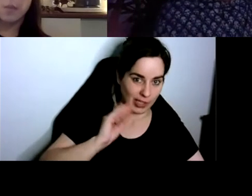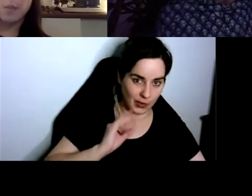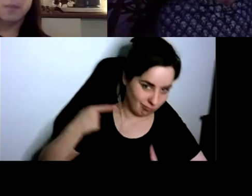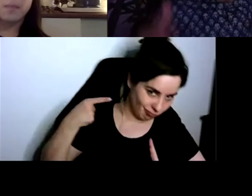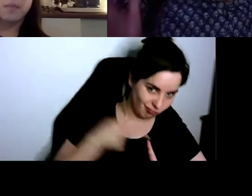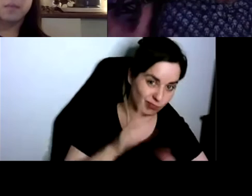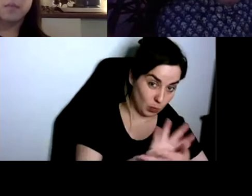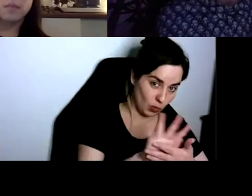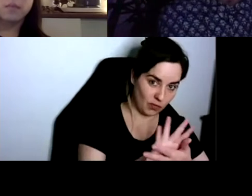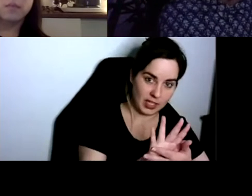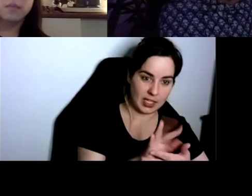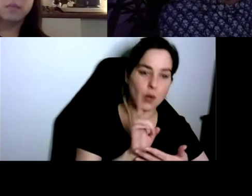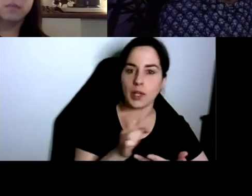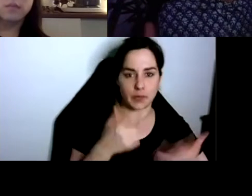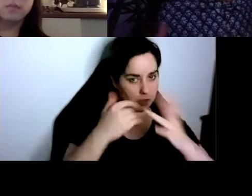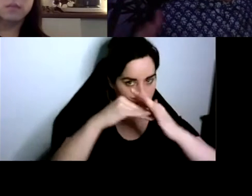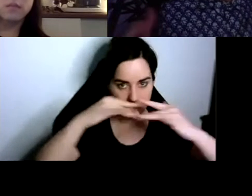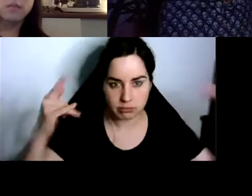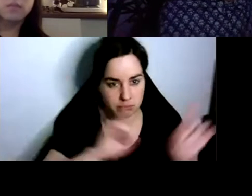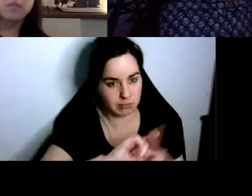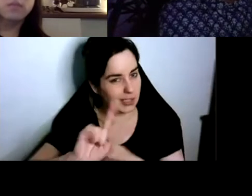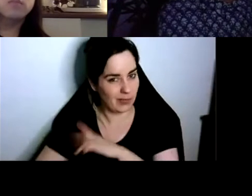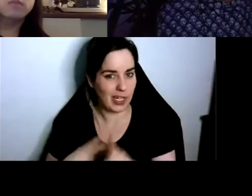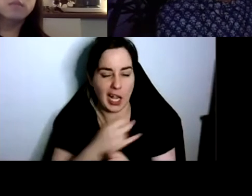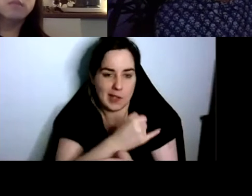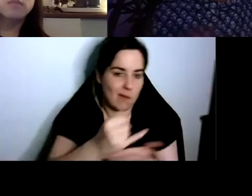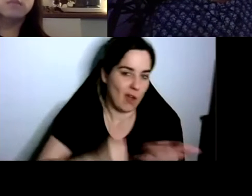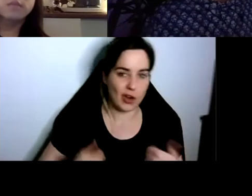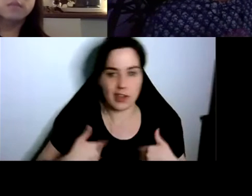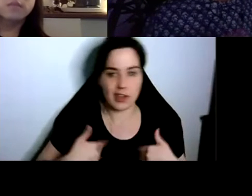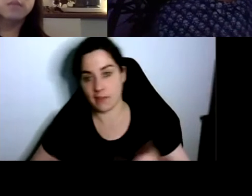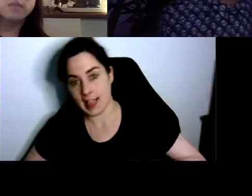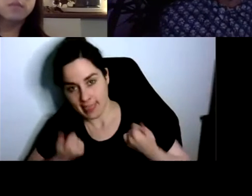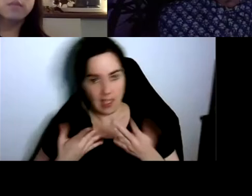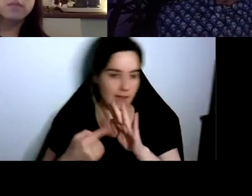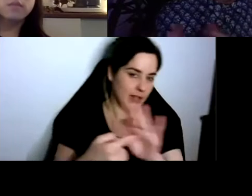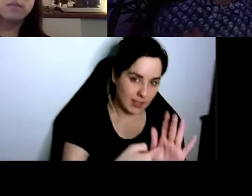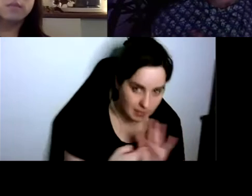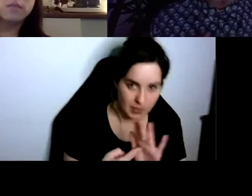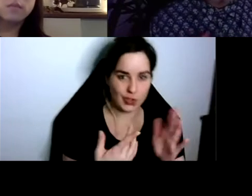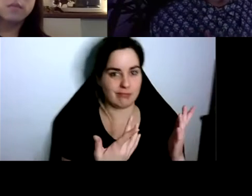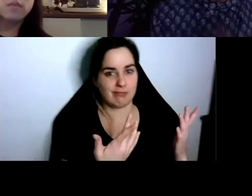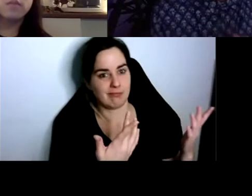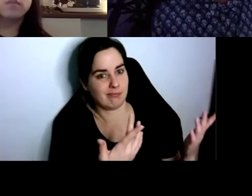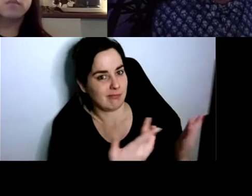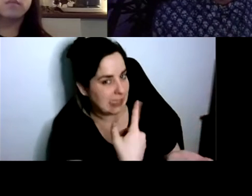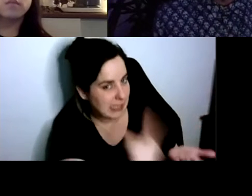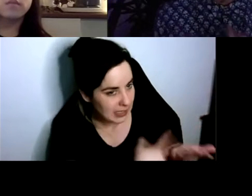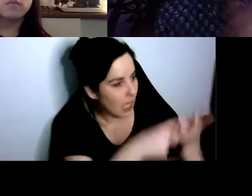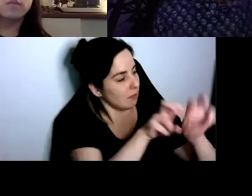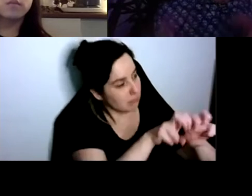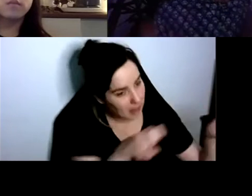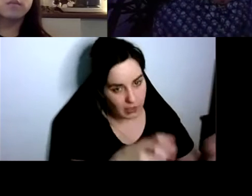very multidisciplinary festival over the years now. We're live performance and exhibitions and a lot of talks, of course, because of